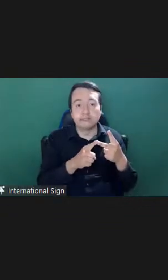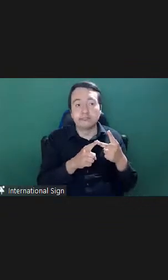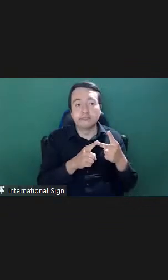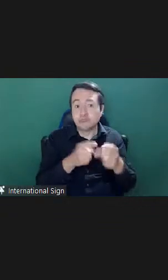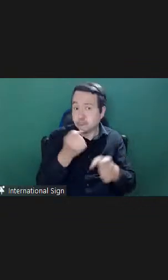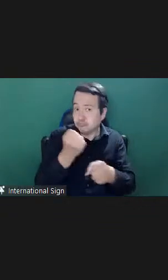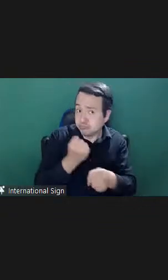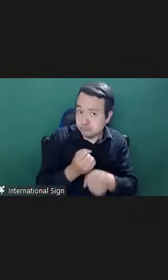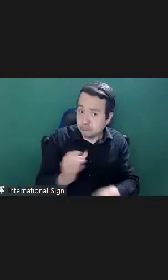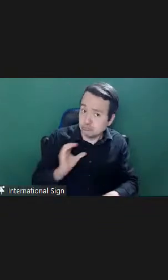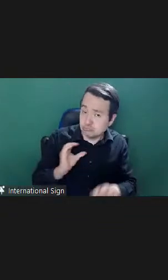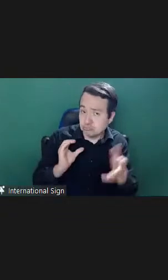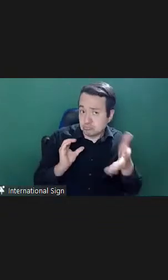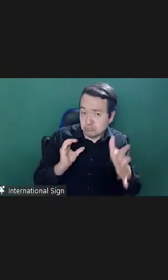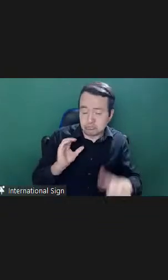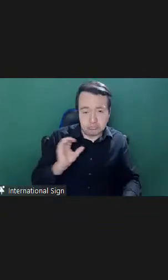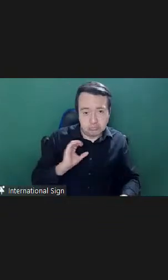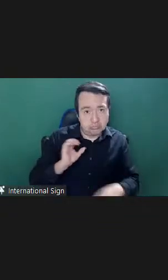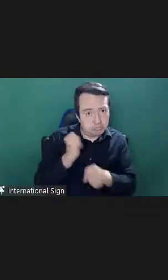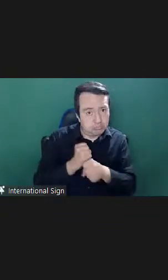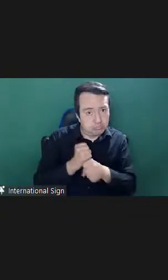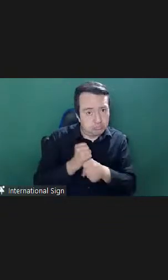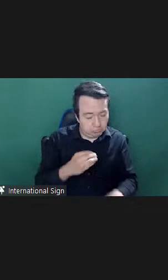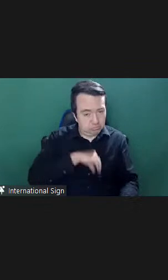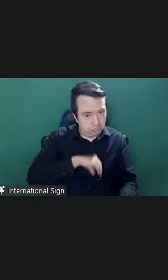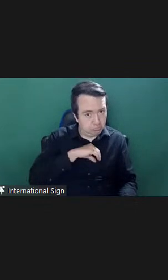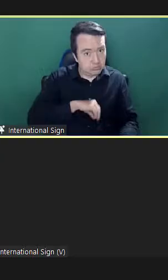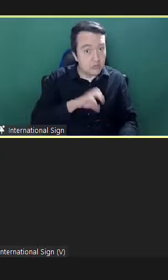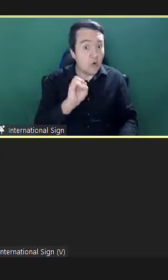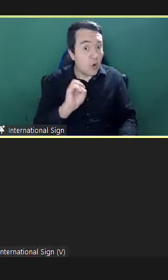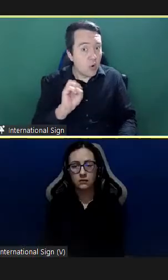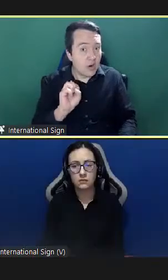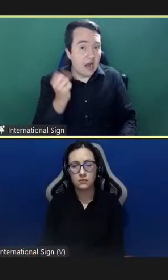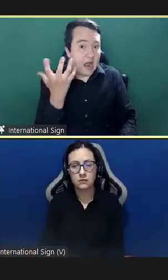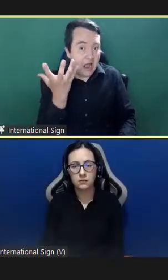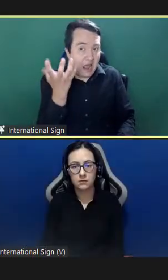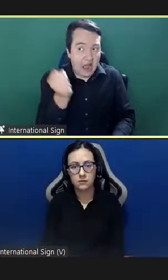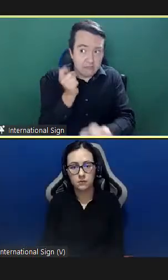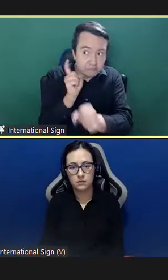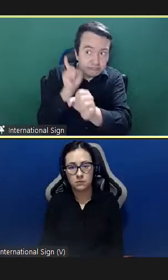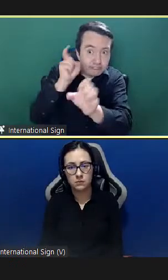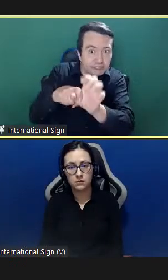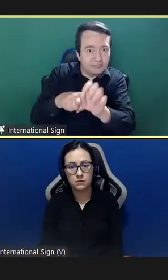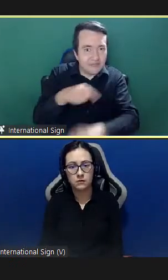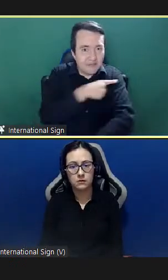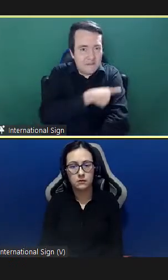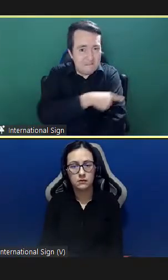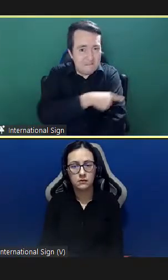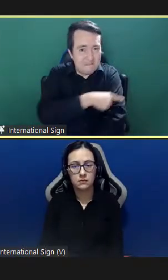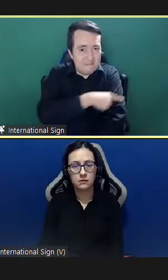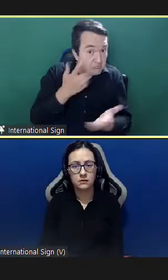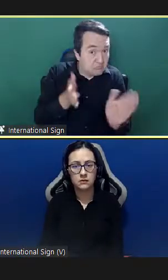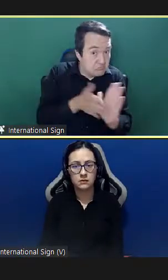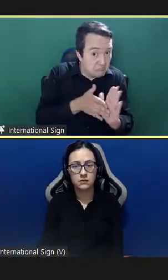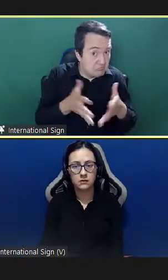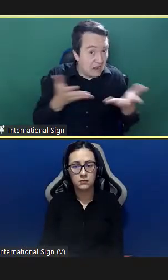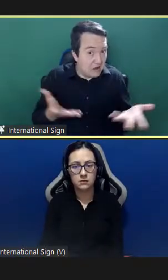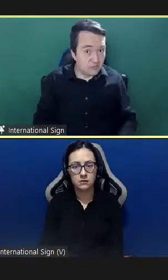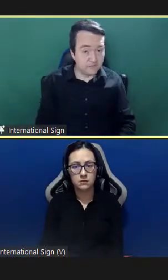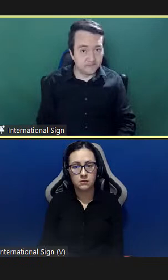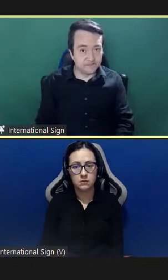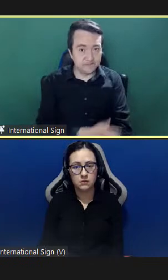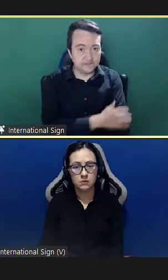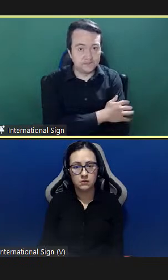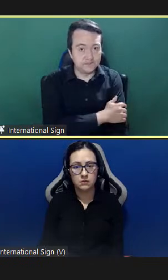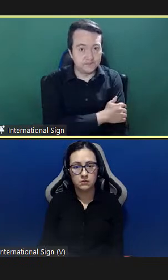a 1.6 increased likelihood of getting effective coverage. So in this context,